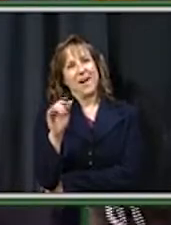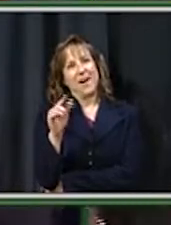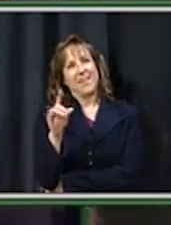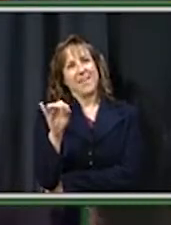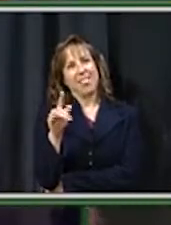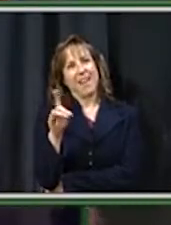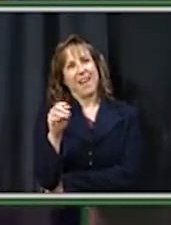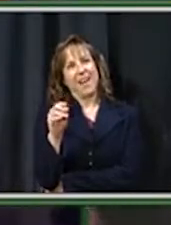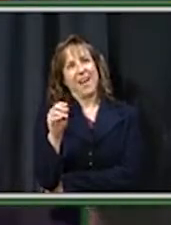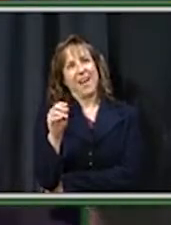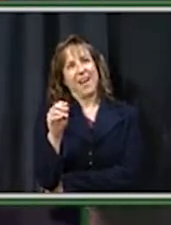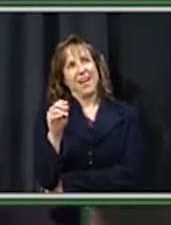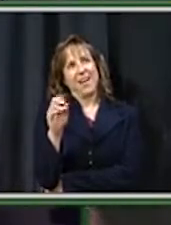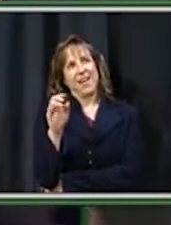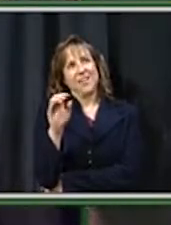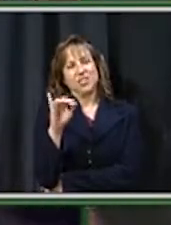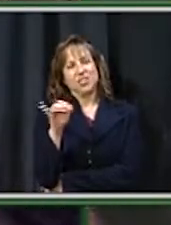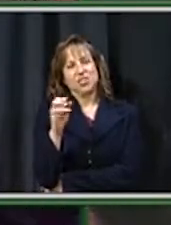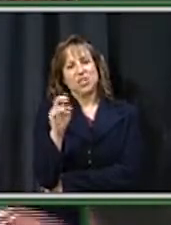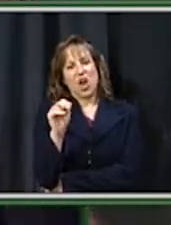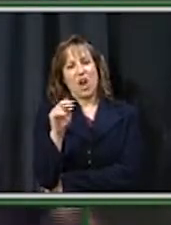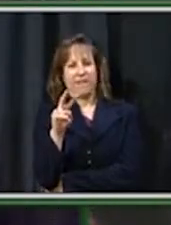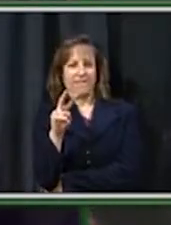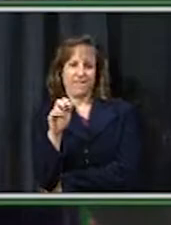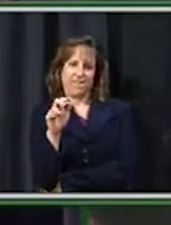John Russell Van Winkle.